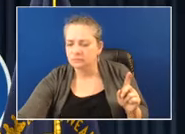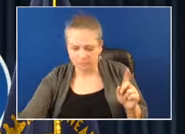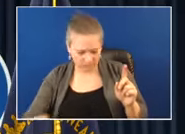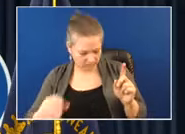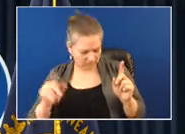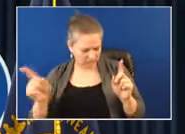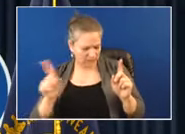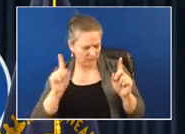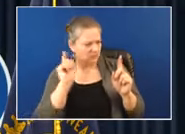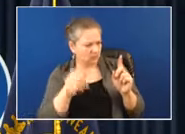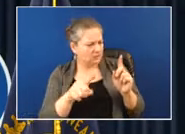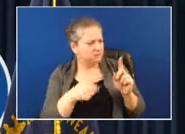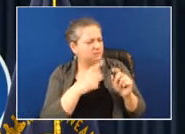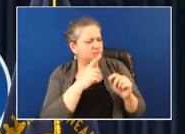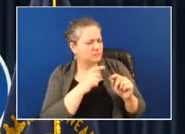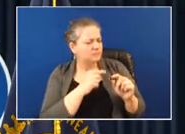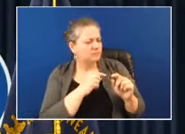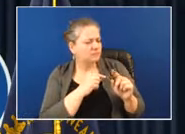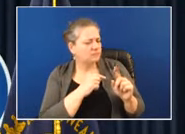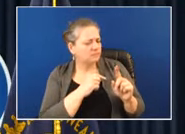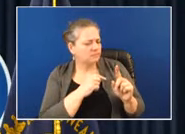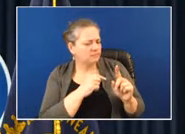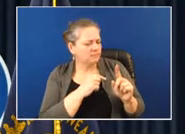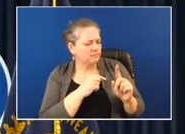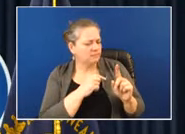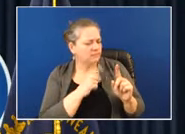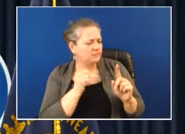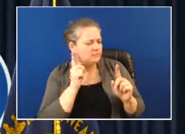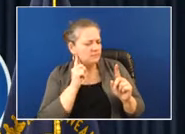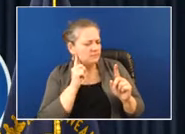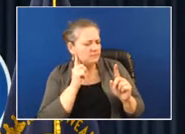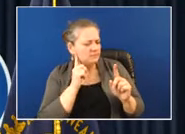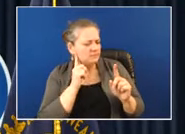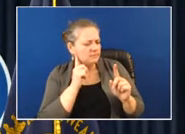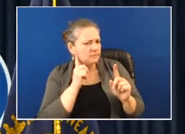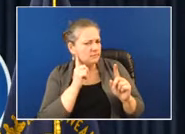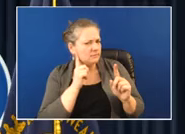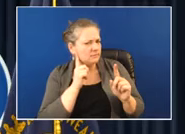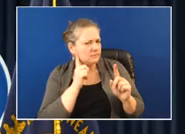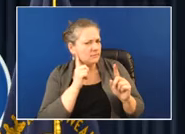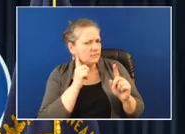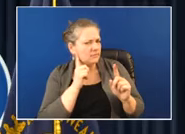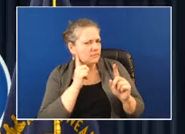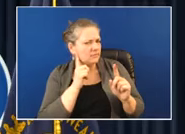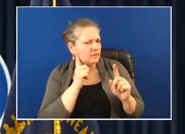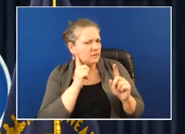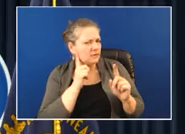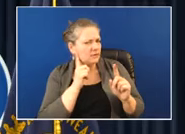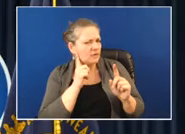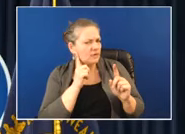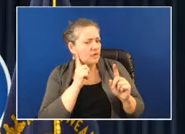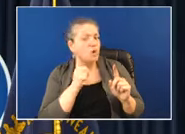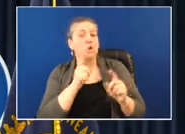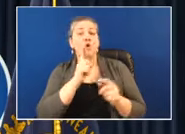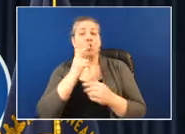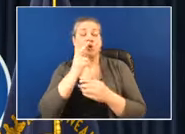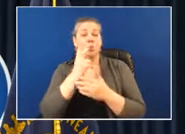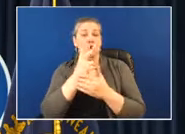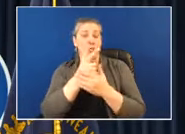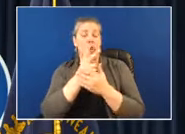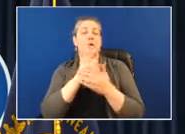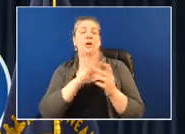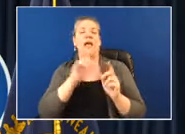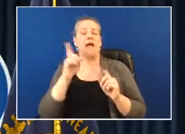side of it, what are our health departments asking for at this point? So both, are we in an endemic